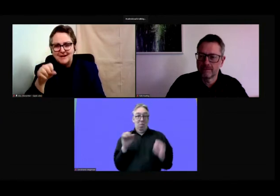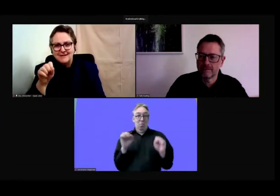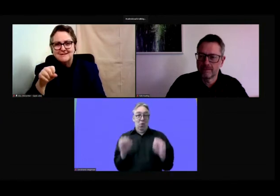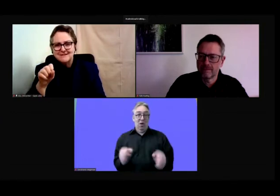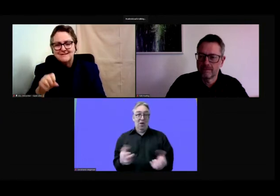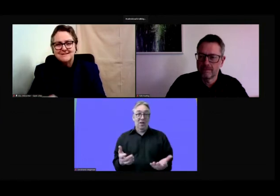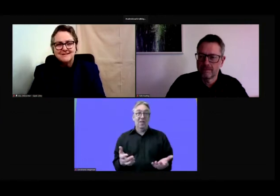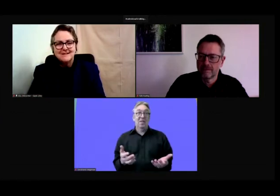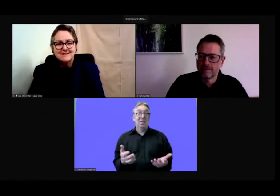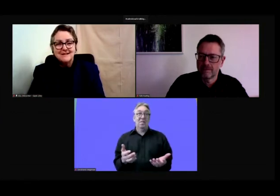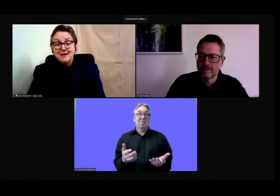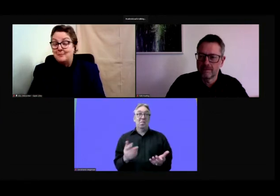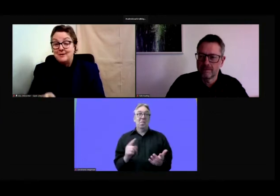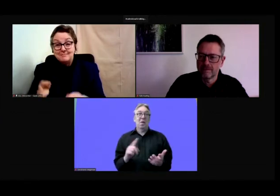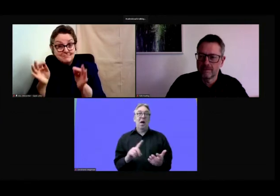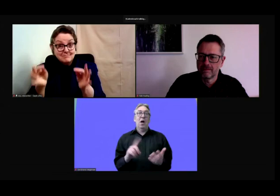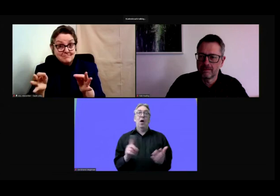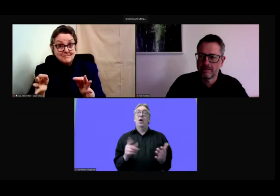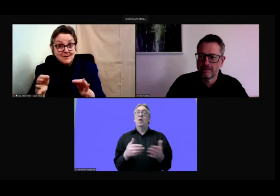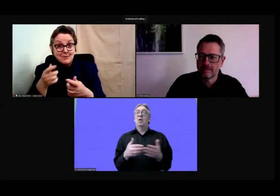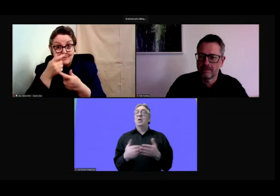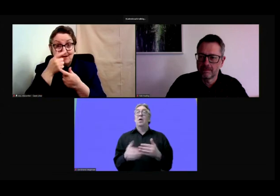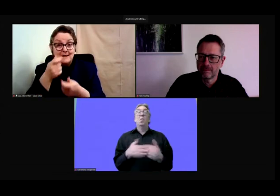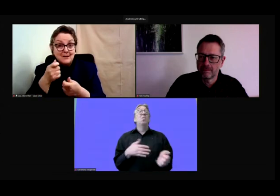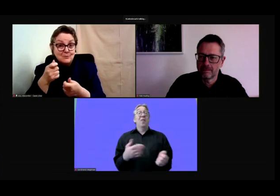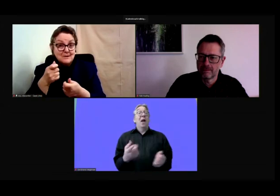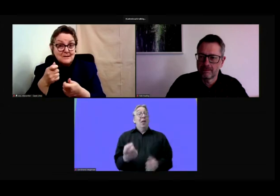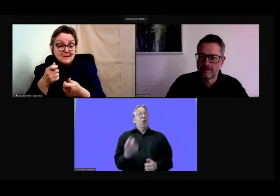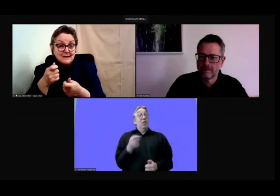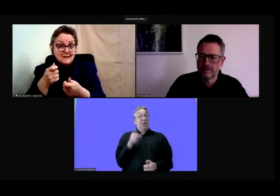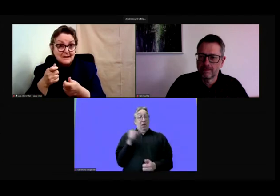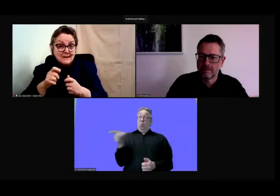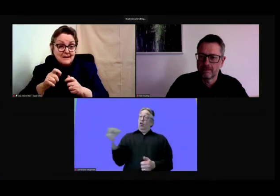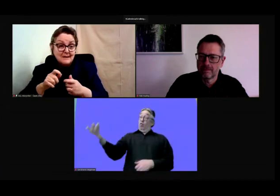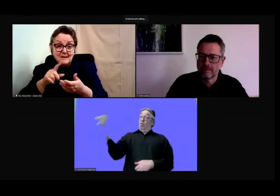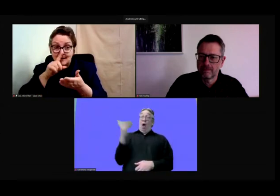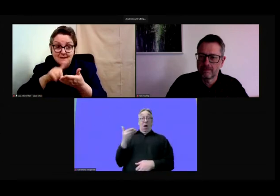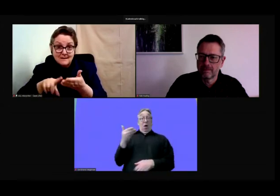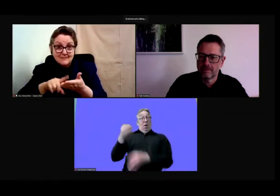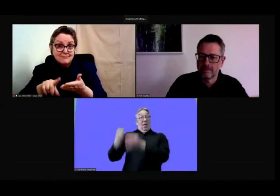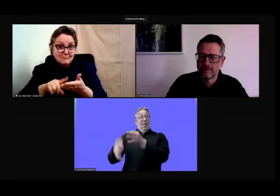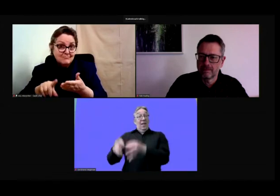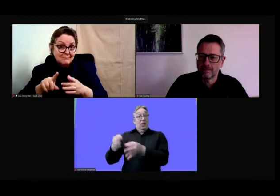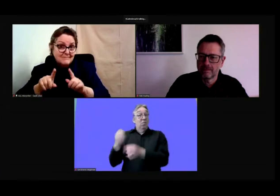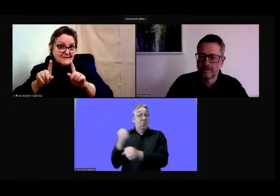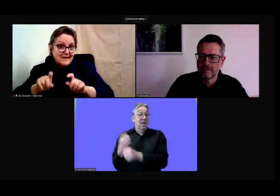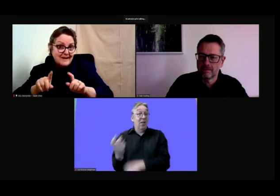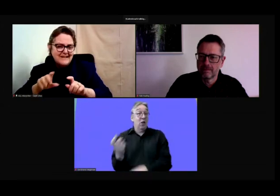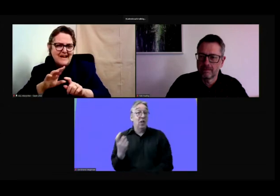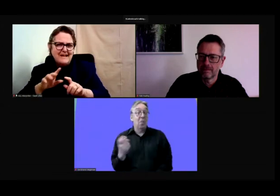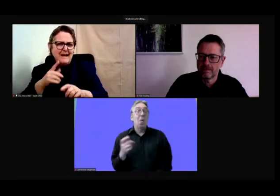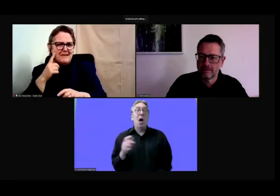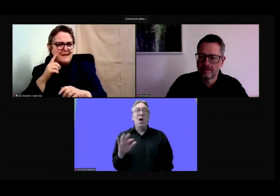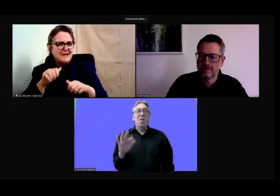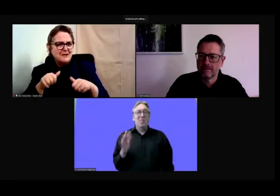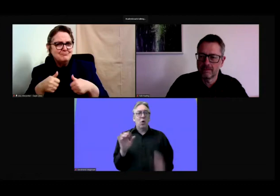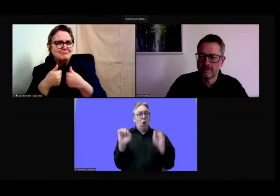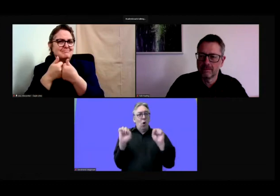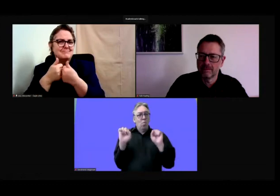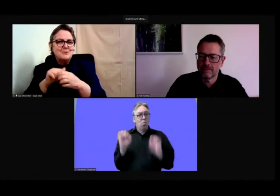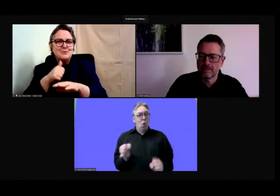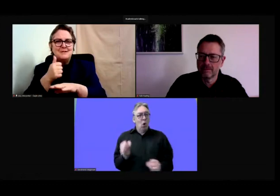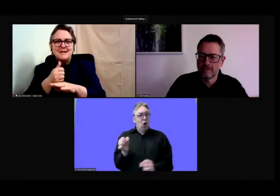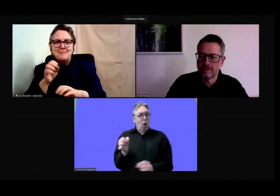it would surely be interesting to test this. I think also probably a challenge to experimentally test this,